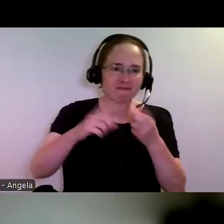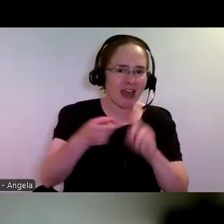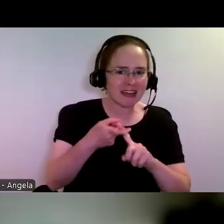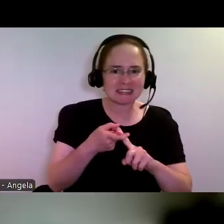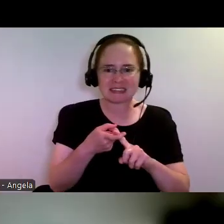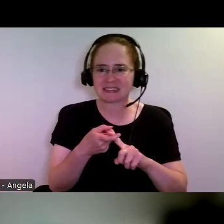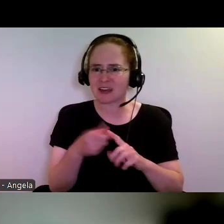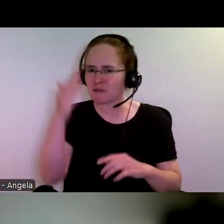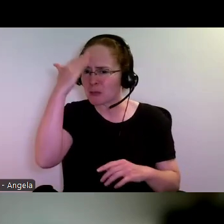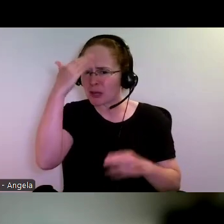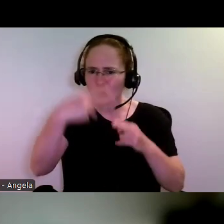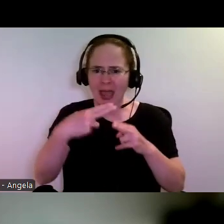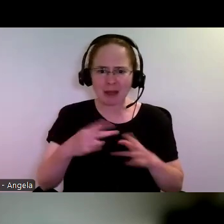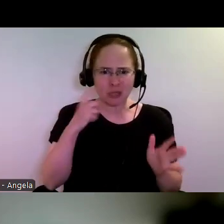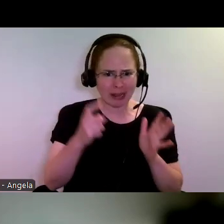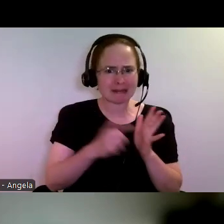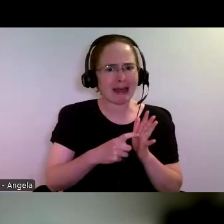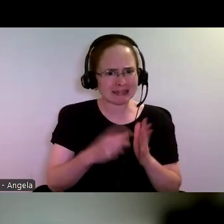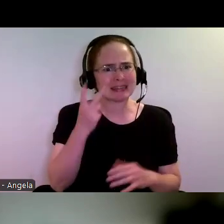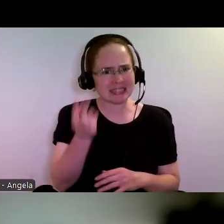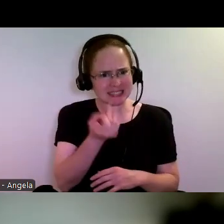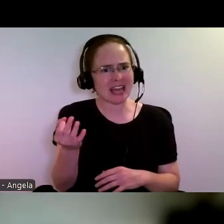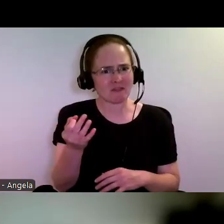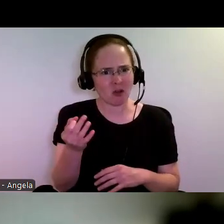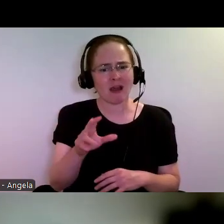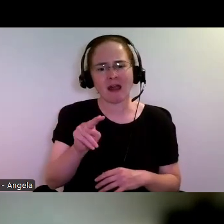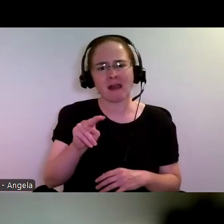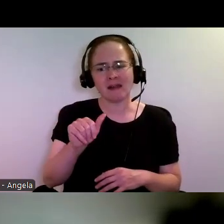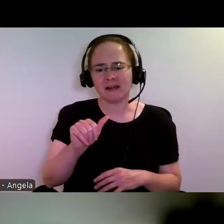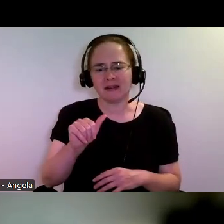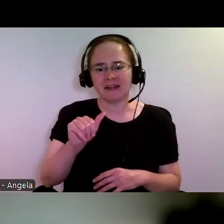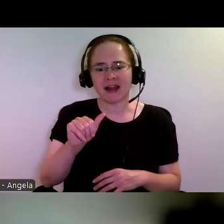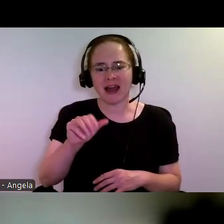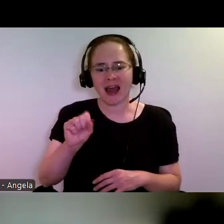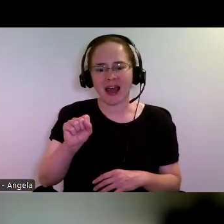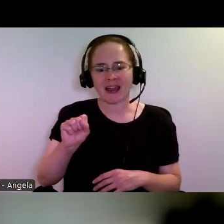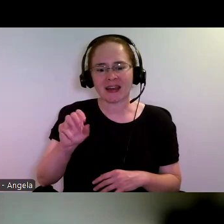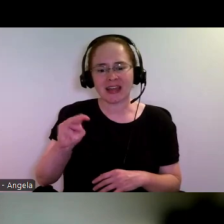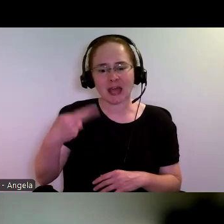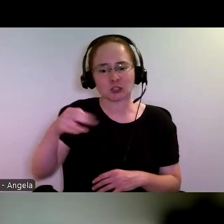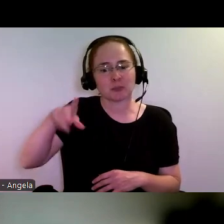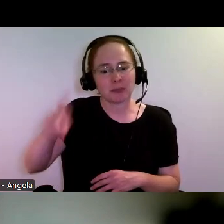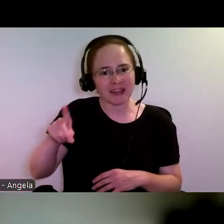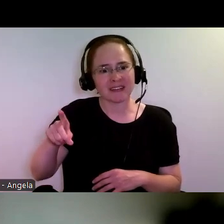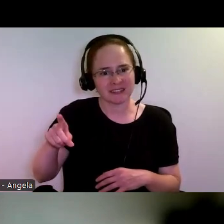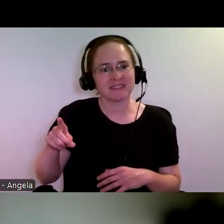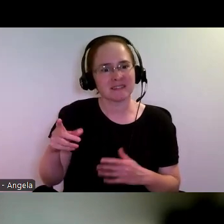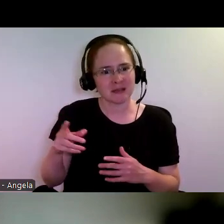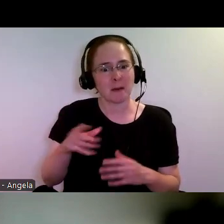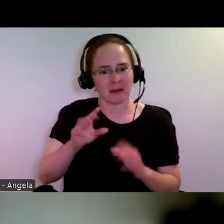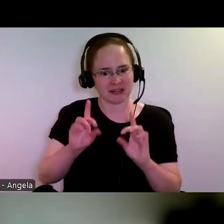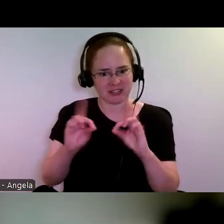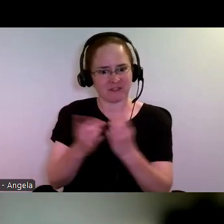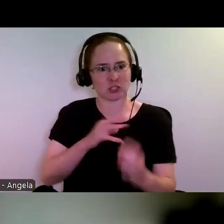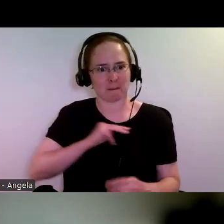and familiar names that I recognize. I see several of our NASHPD Recovery Sports Division members too. So before I jump into